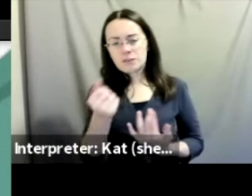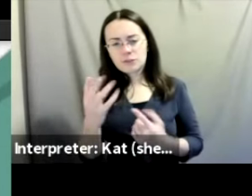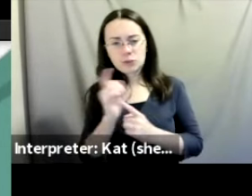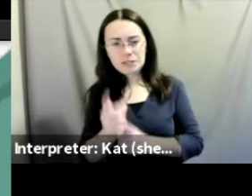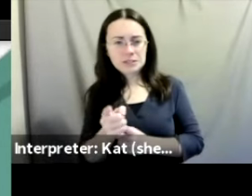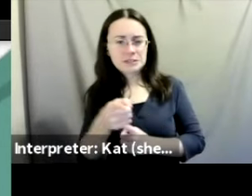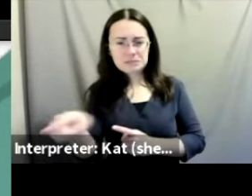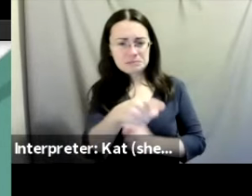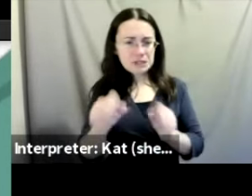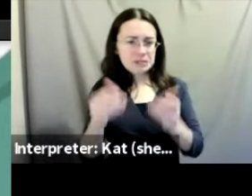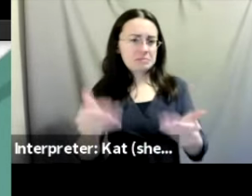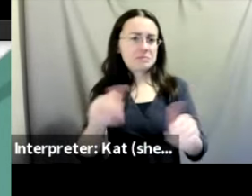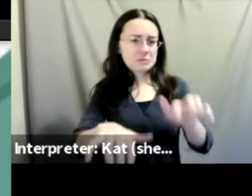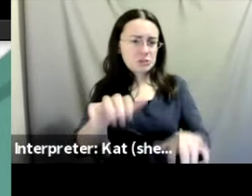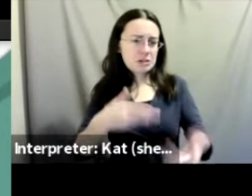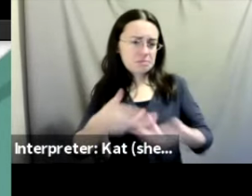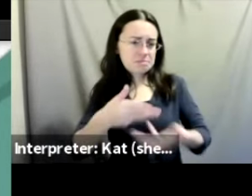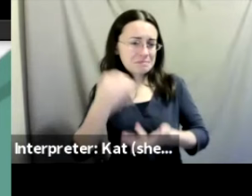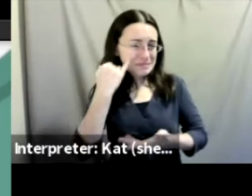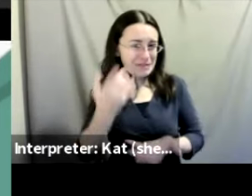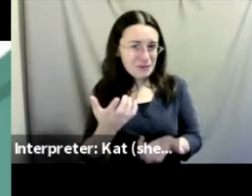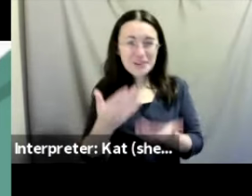box. Thanks so much for joining.